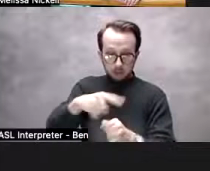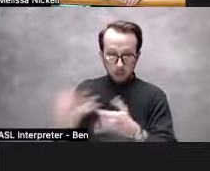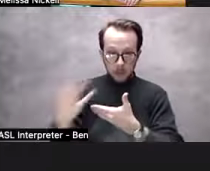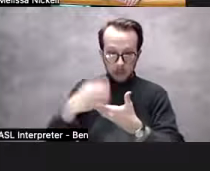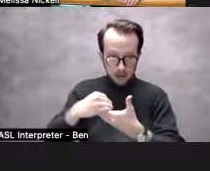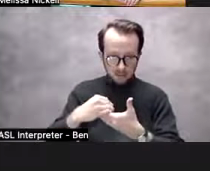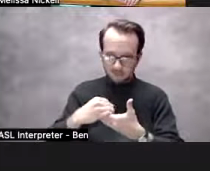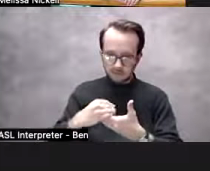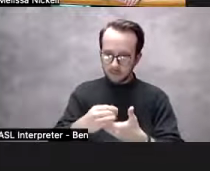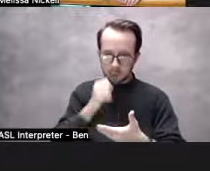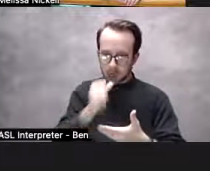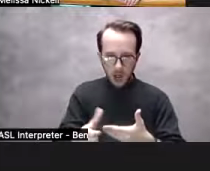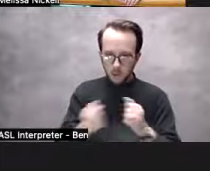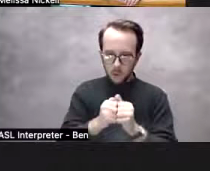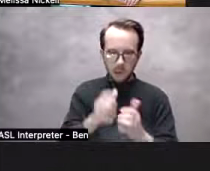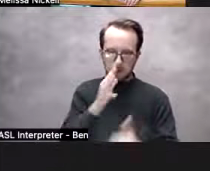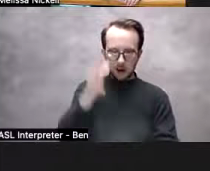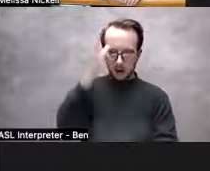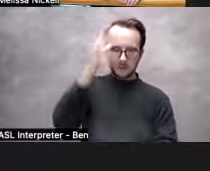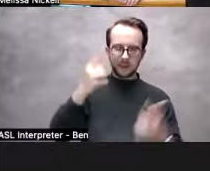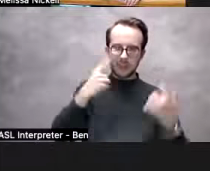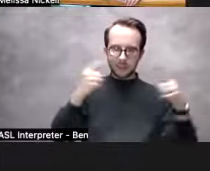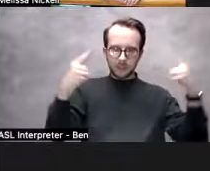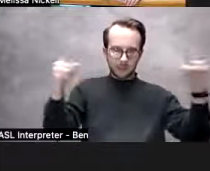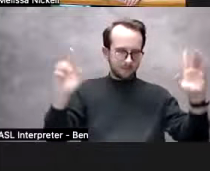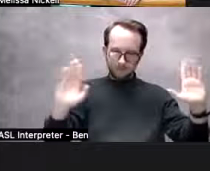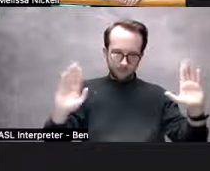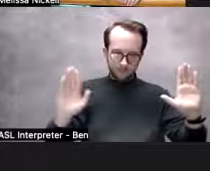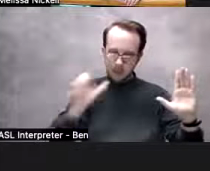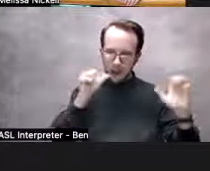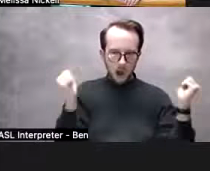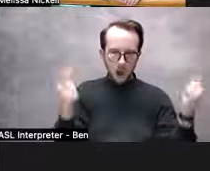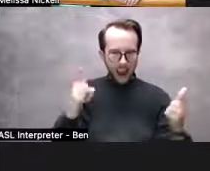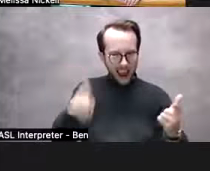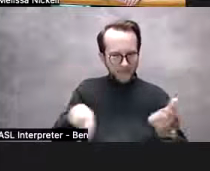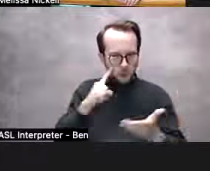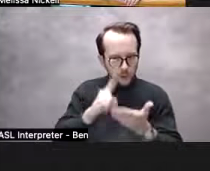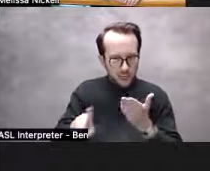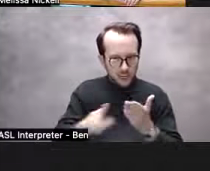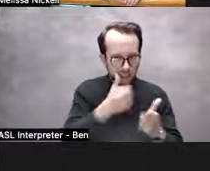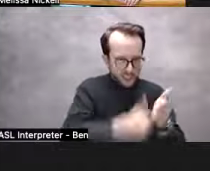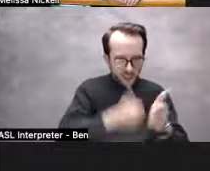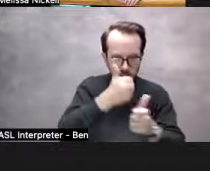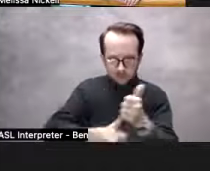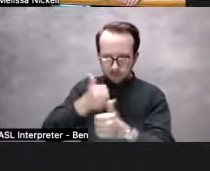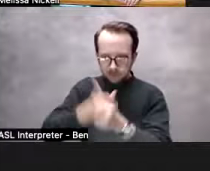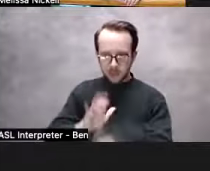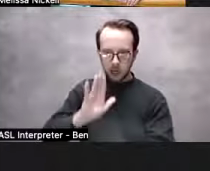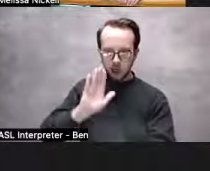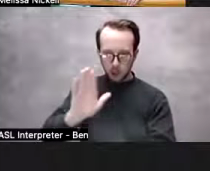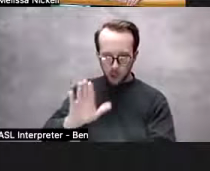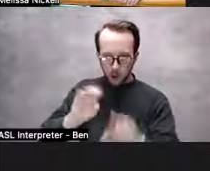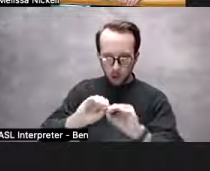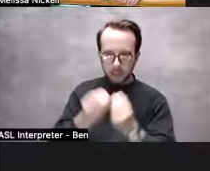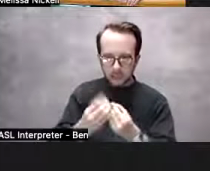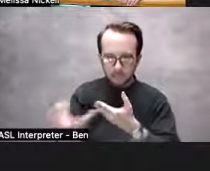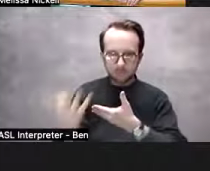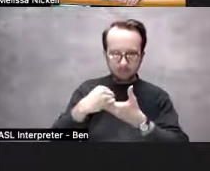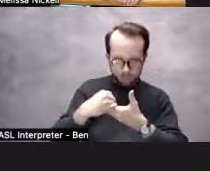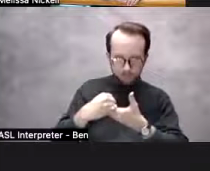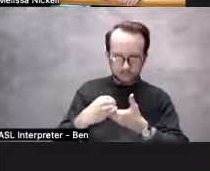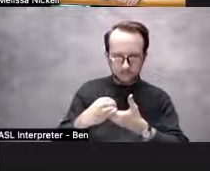of the parent announcements, okay? So you really have to check to make sure that your participating organization is participating in a